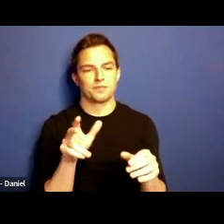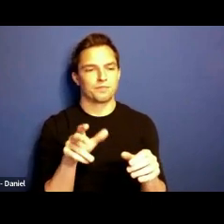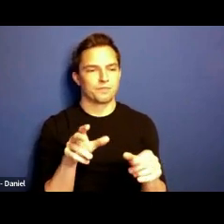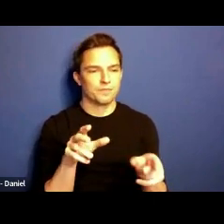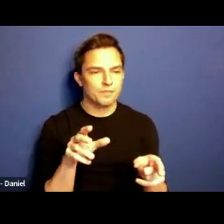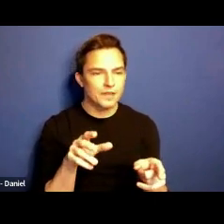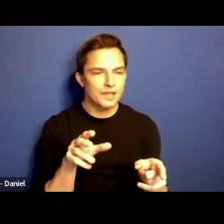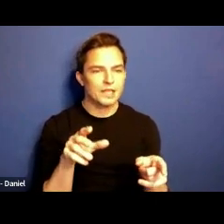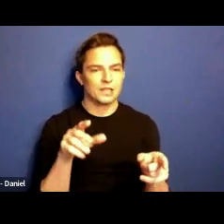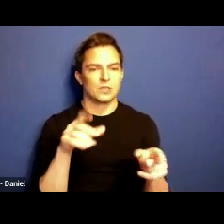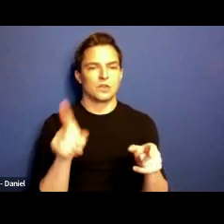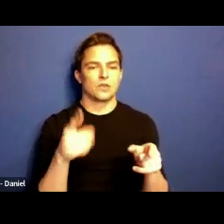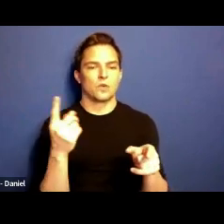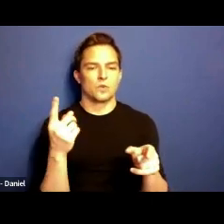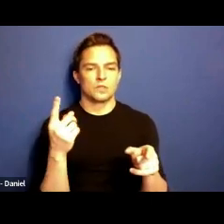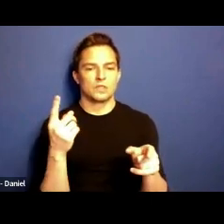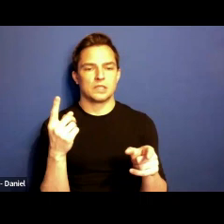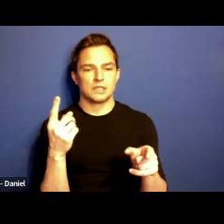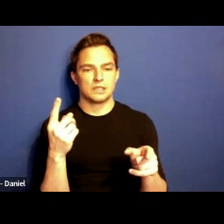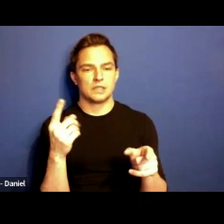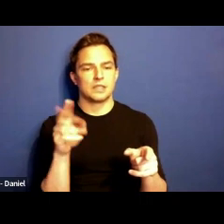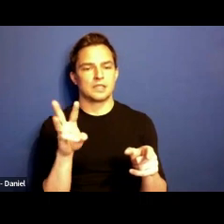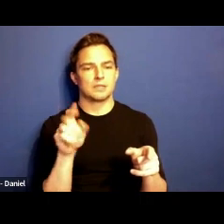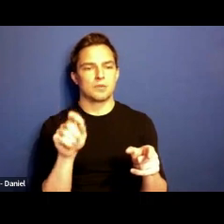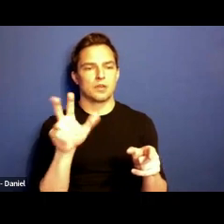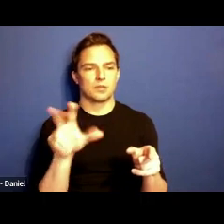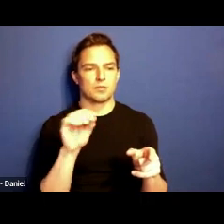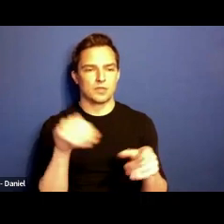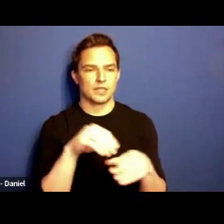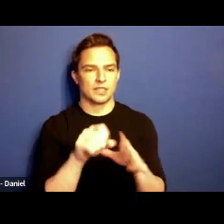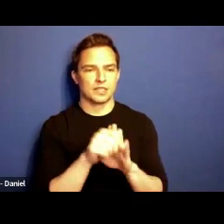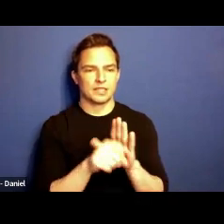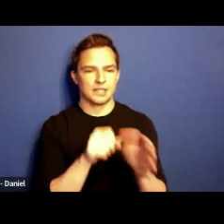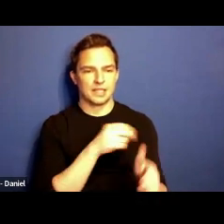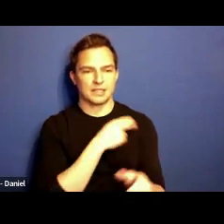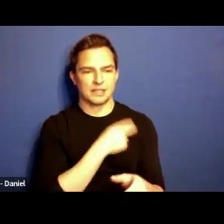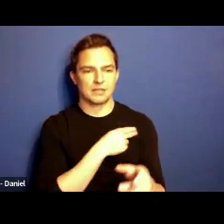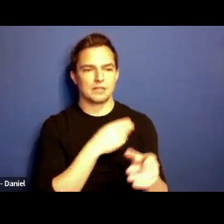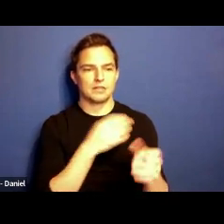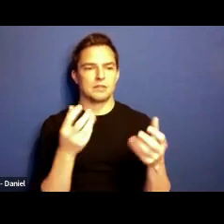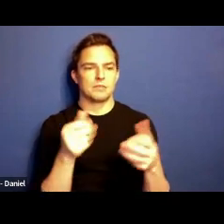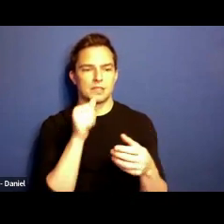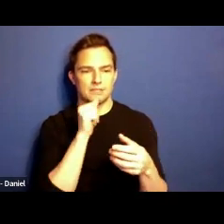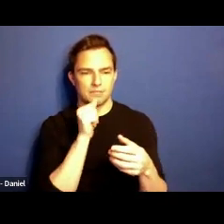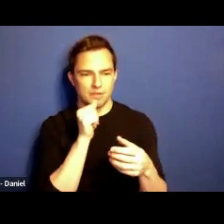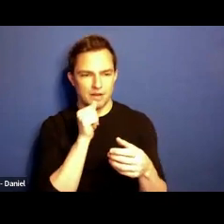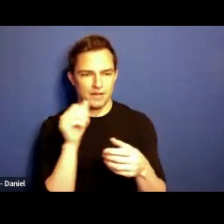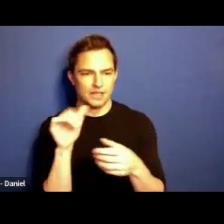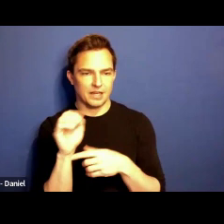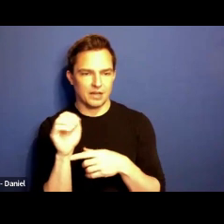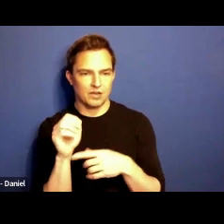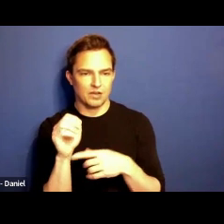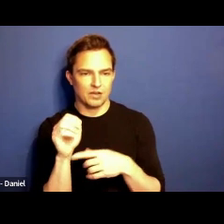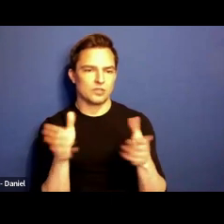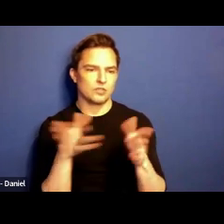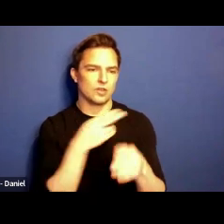were in state hospitals. The majority were getting care in private psych hospitals or general psychiatric hospitals, general